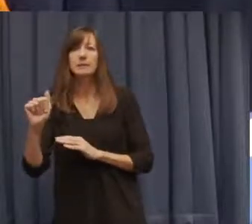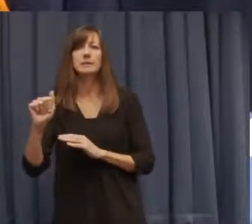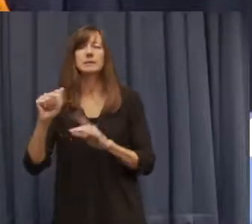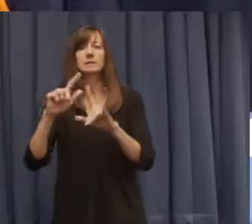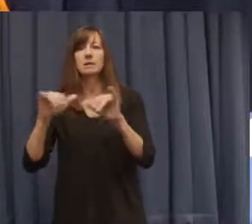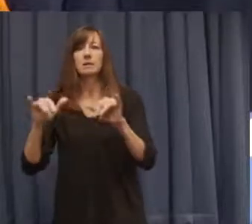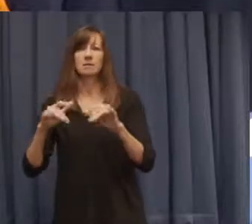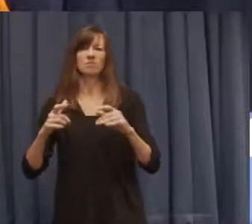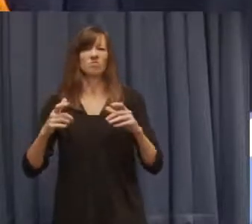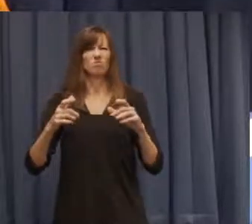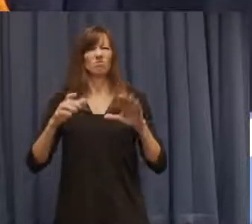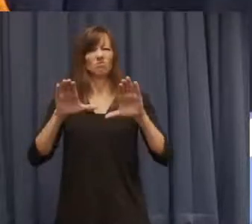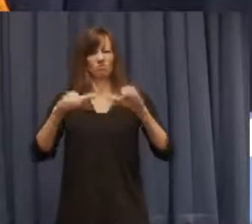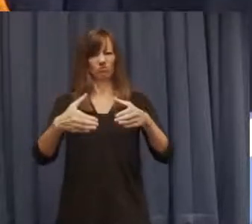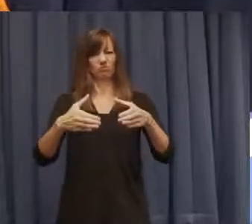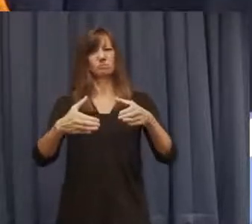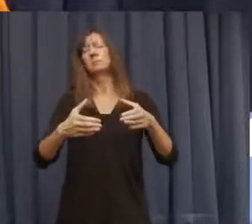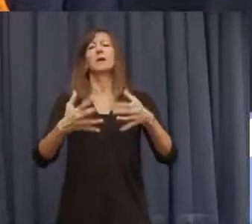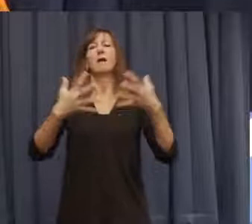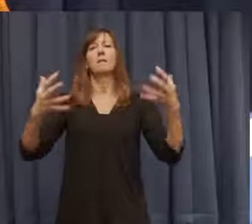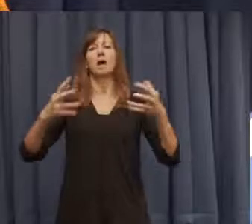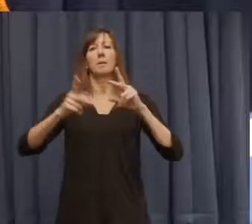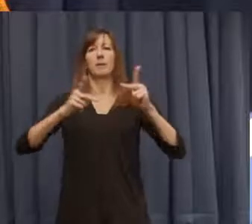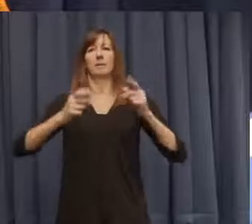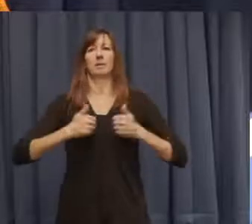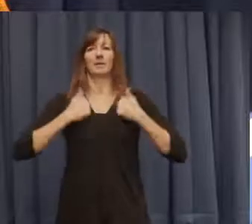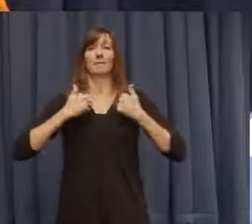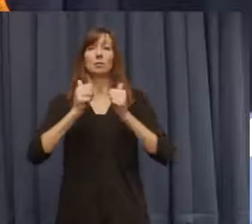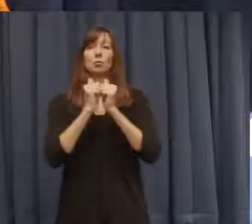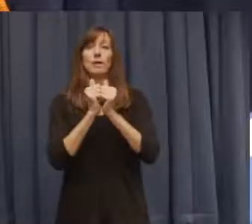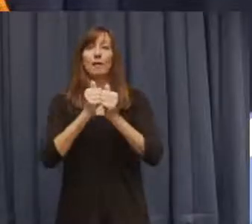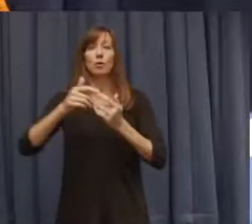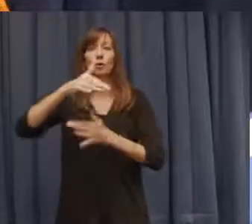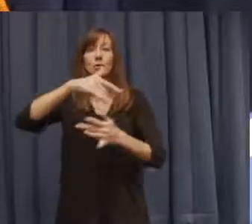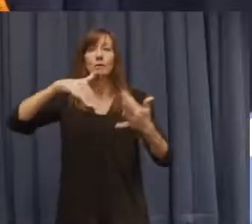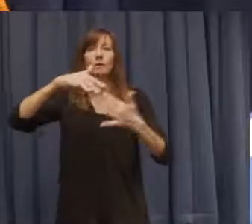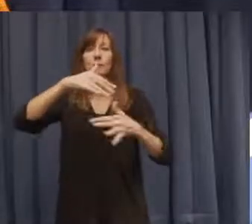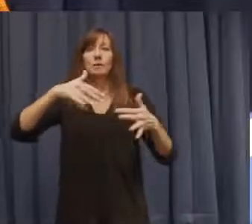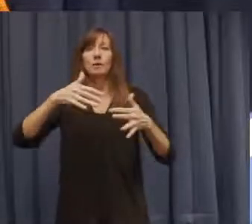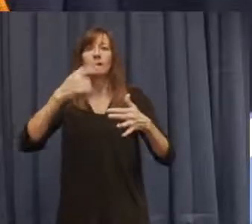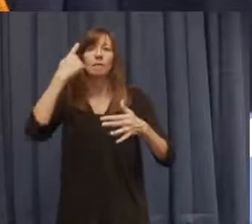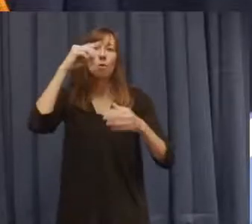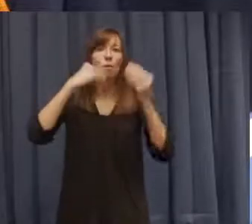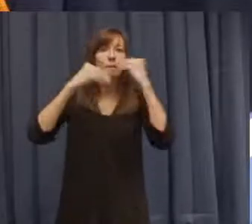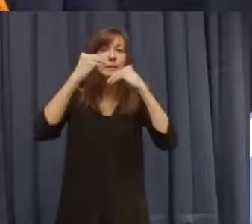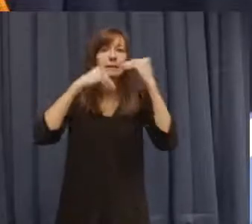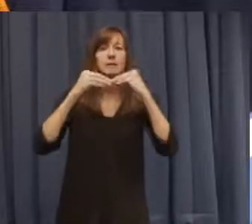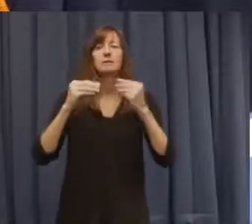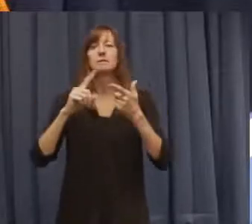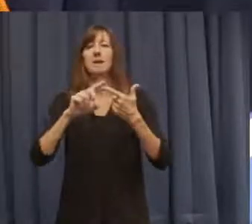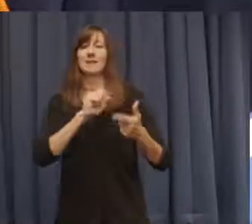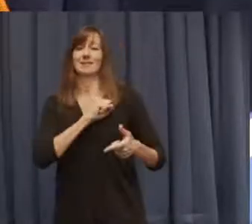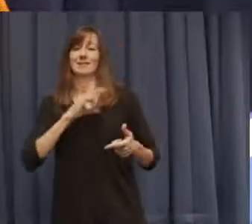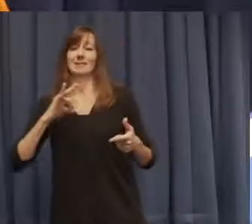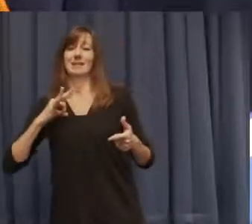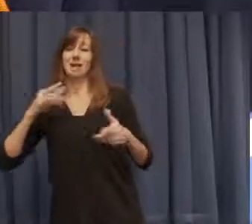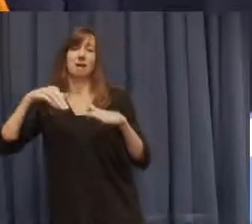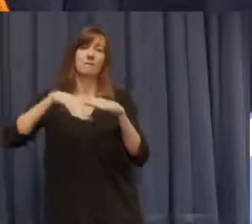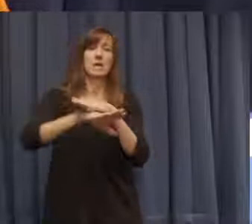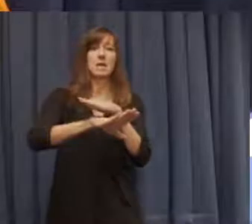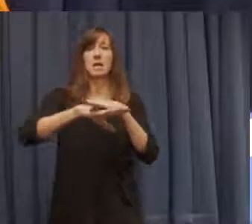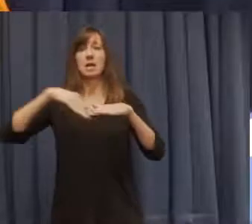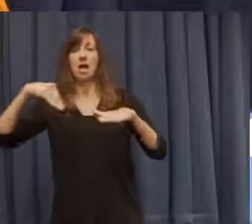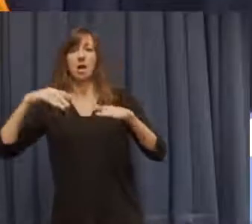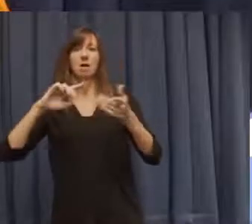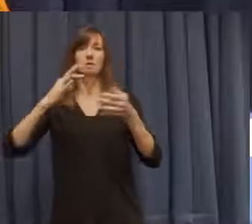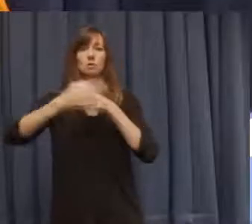people that are living together, may congregate together for meals, and have staff coming in and out. Those are points of risk, and that's why we have